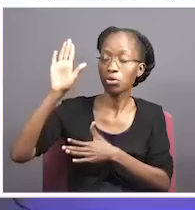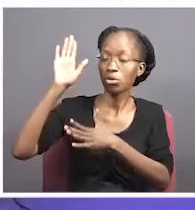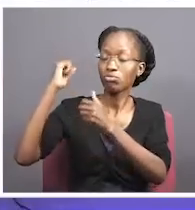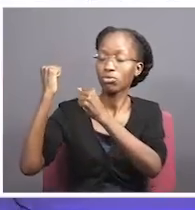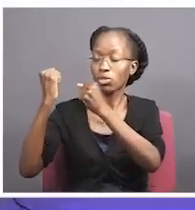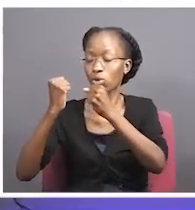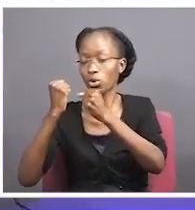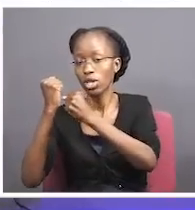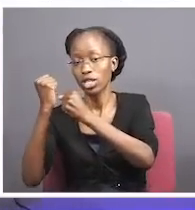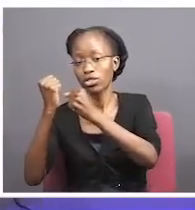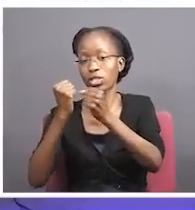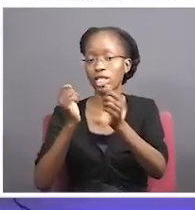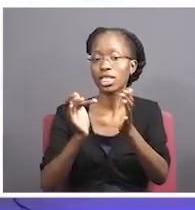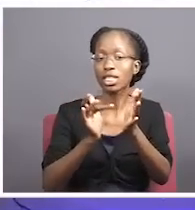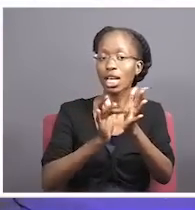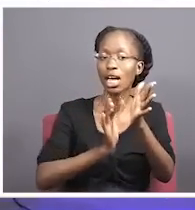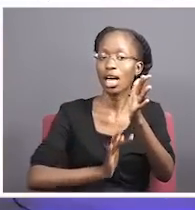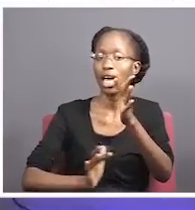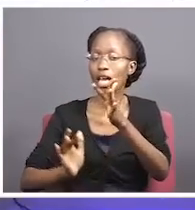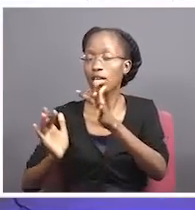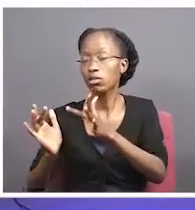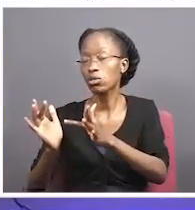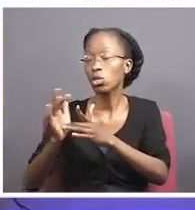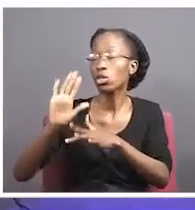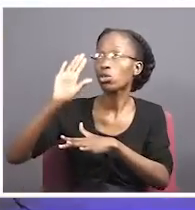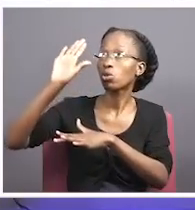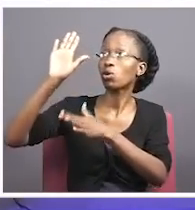Your name is a strong tower,